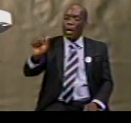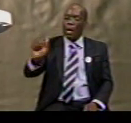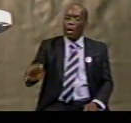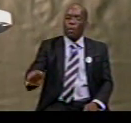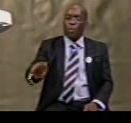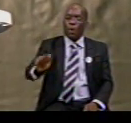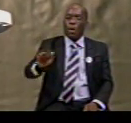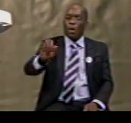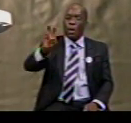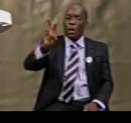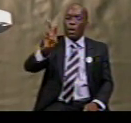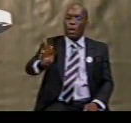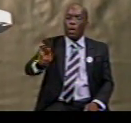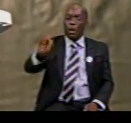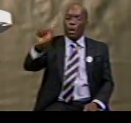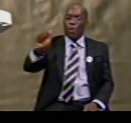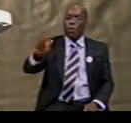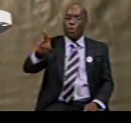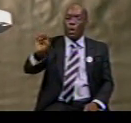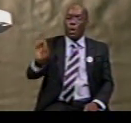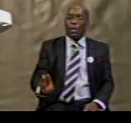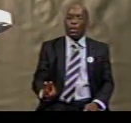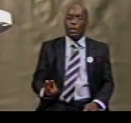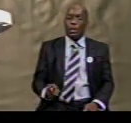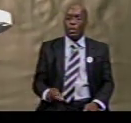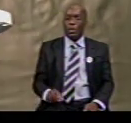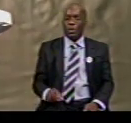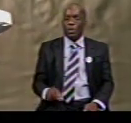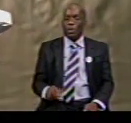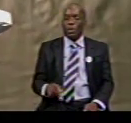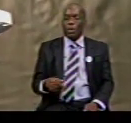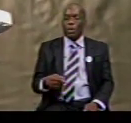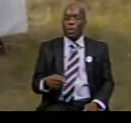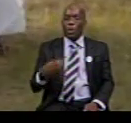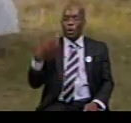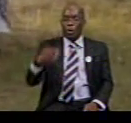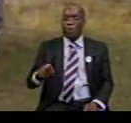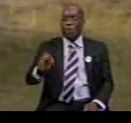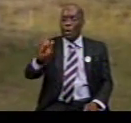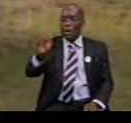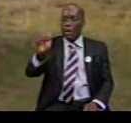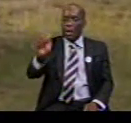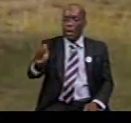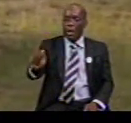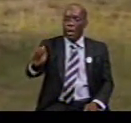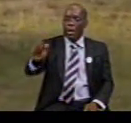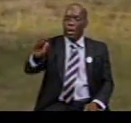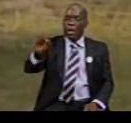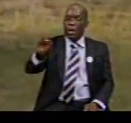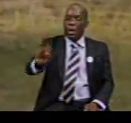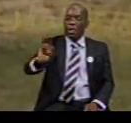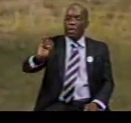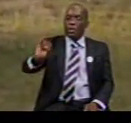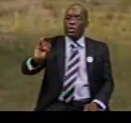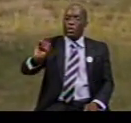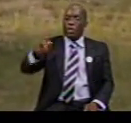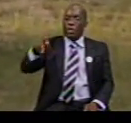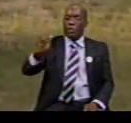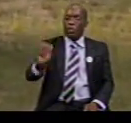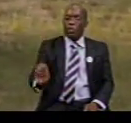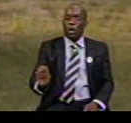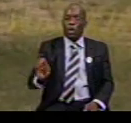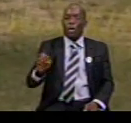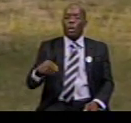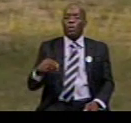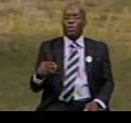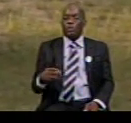Alashikpa, Ofashikpa, and Diolori. Can you please stand up for recognition? God bless you. You are welcome. And other royal fathers or chiefs